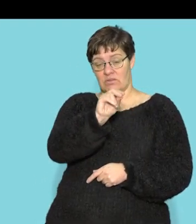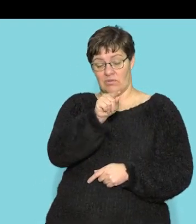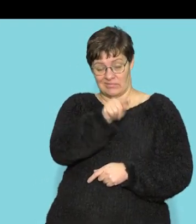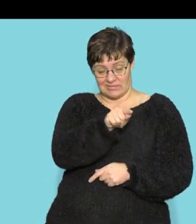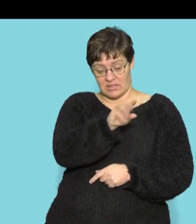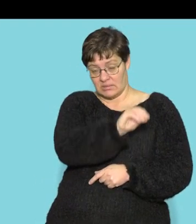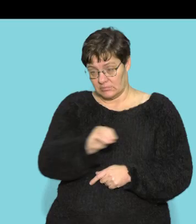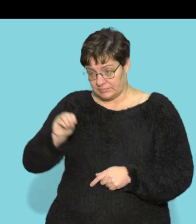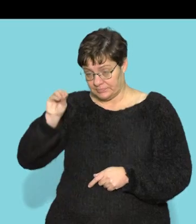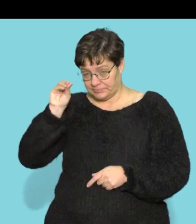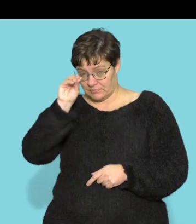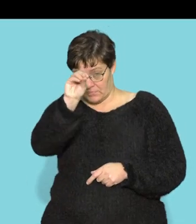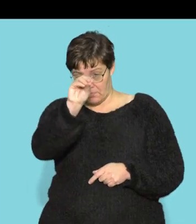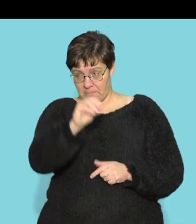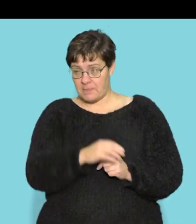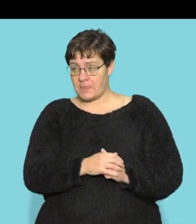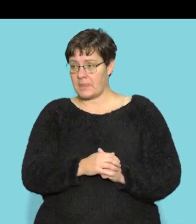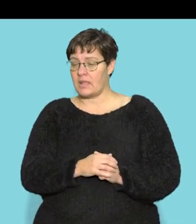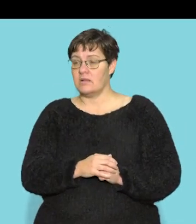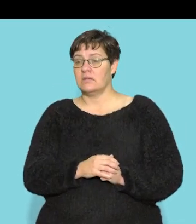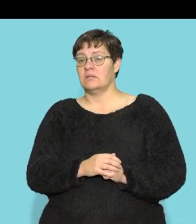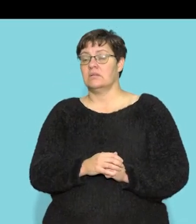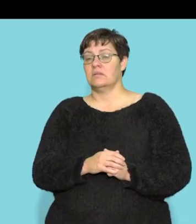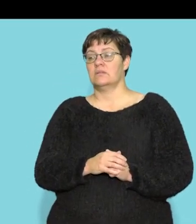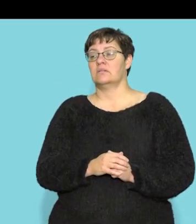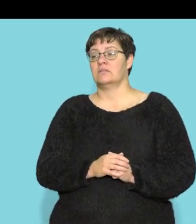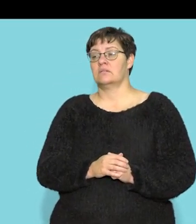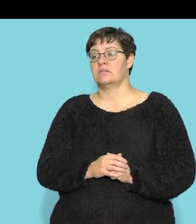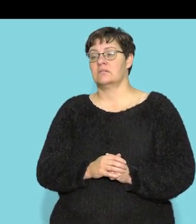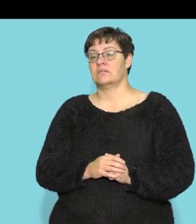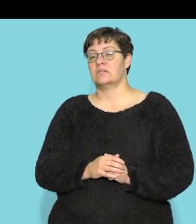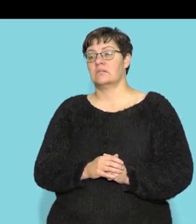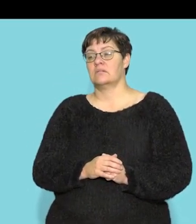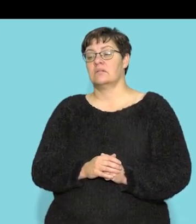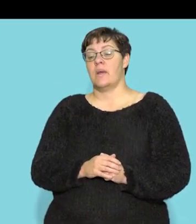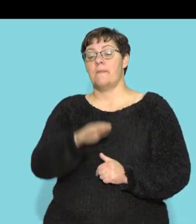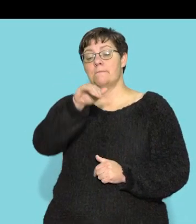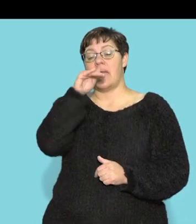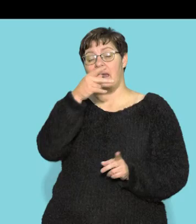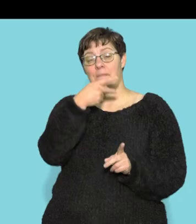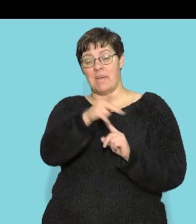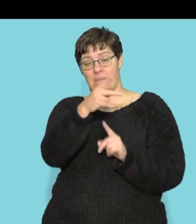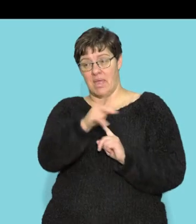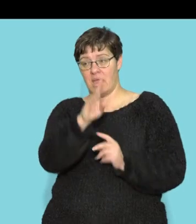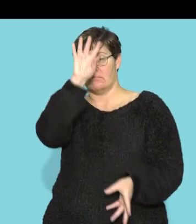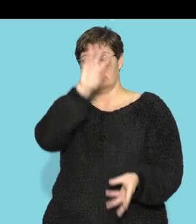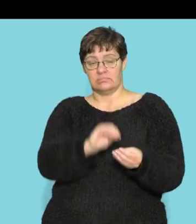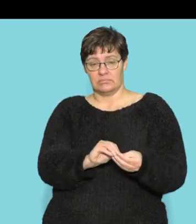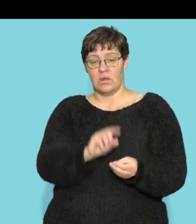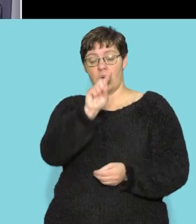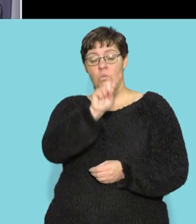198,450. Right, now, if you look at your bank payment, you've paid a total